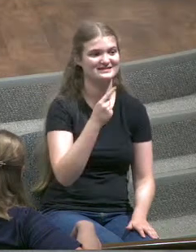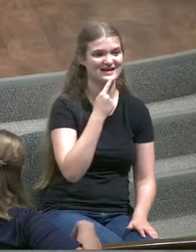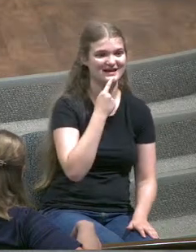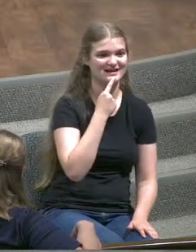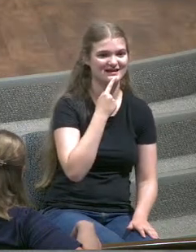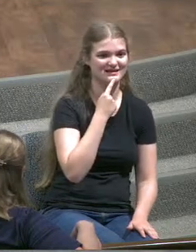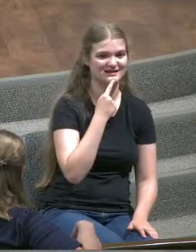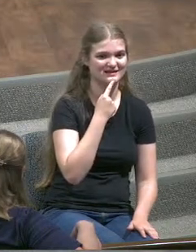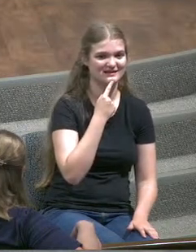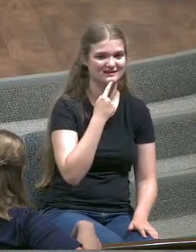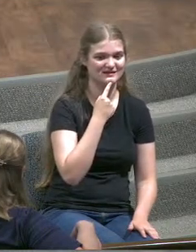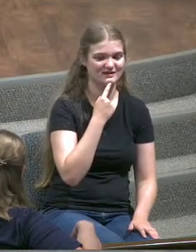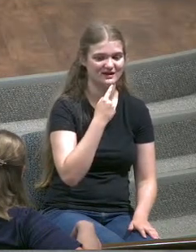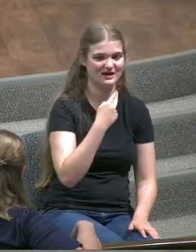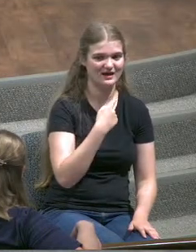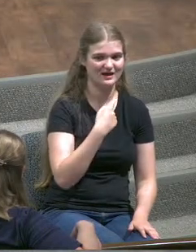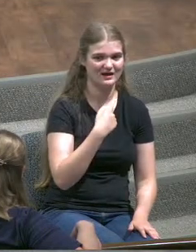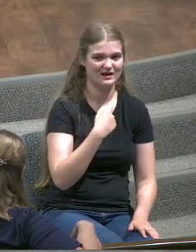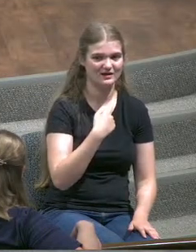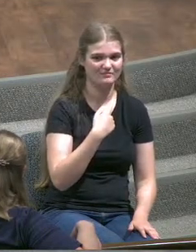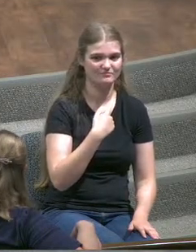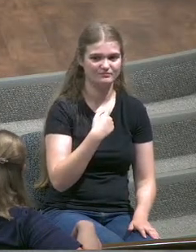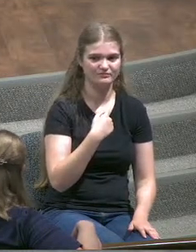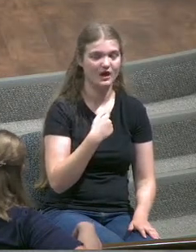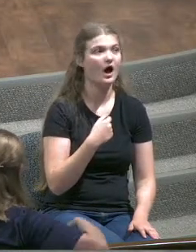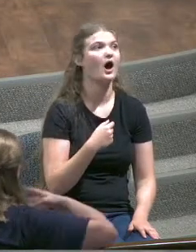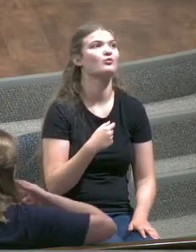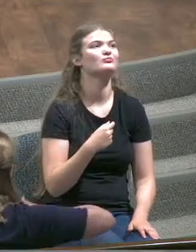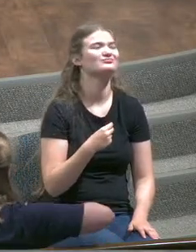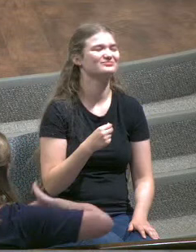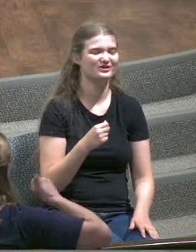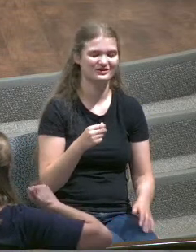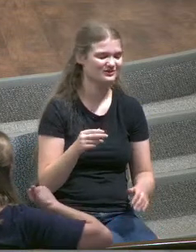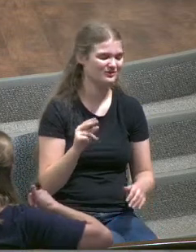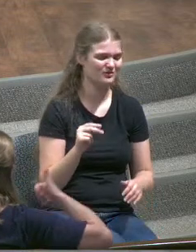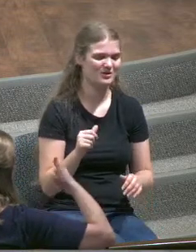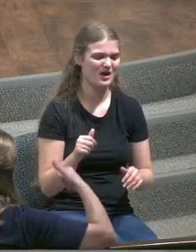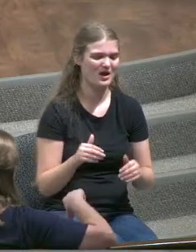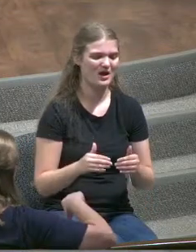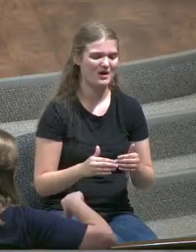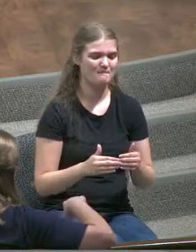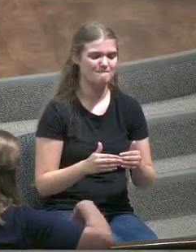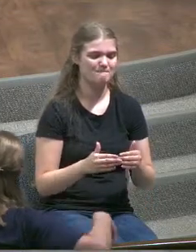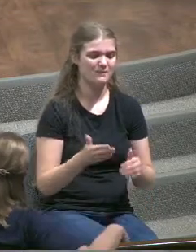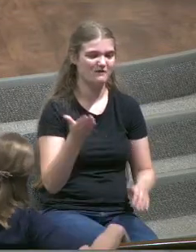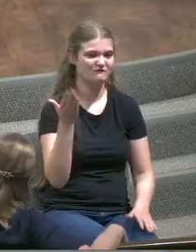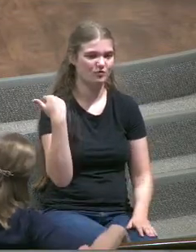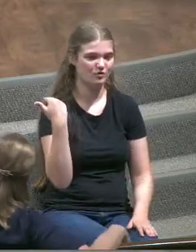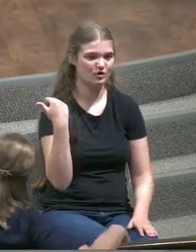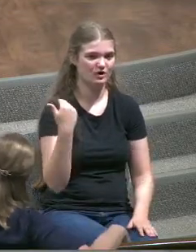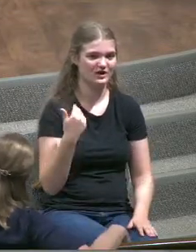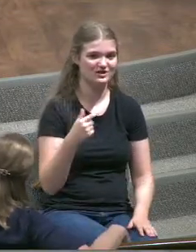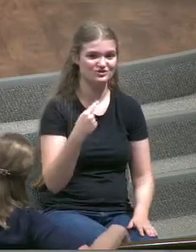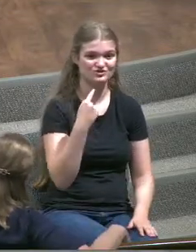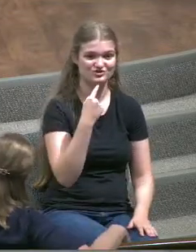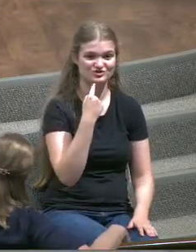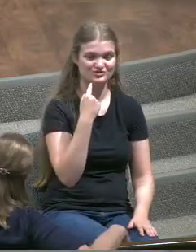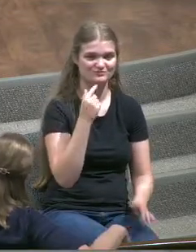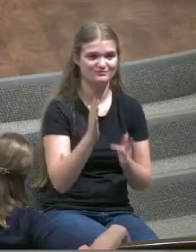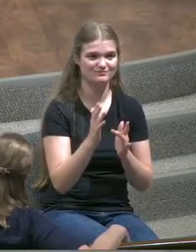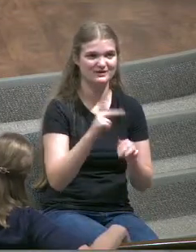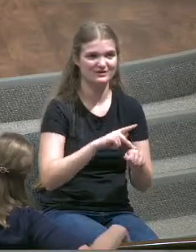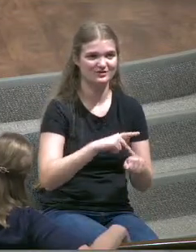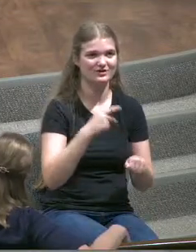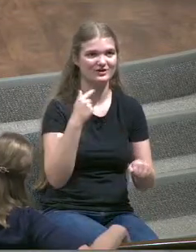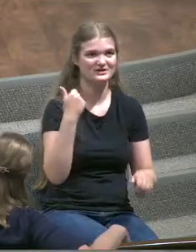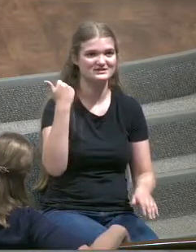that man is that's in there in front of the Sanhedrin. I have no idea who he is. 50 days later, Peter's in front of the Sanhedrin. He's